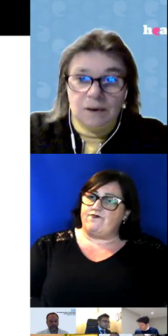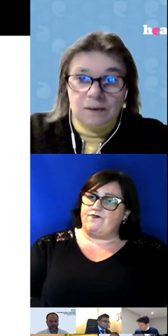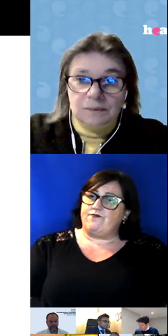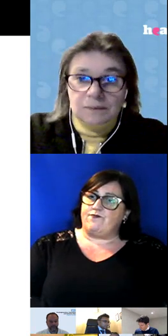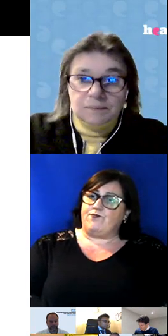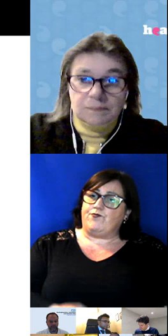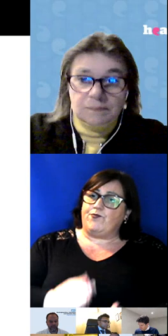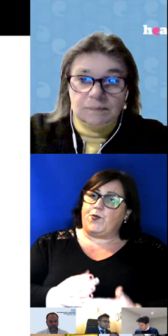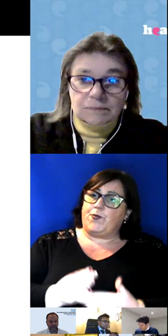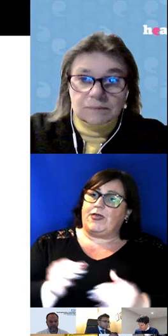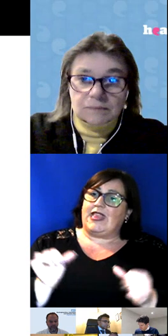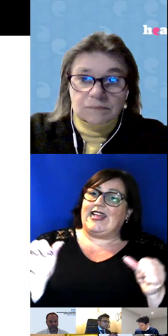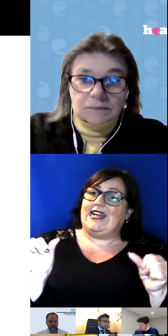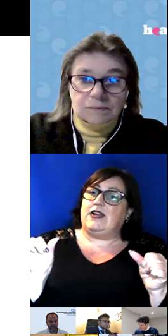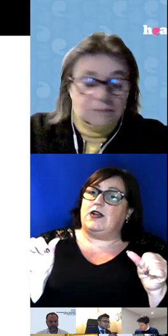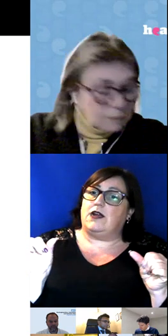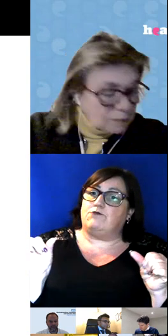briefly. And so